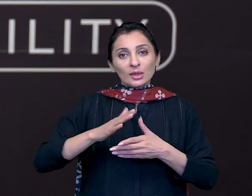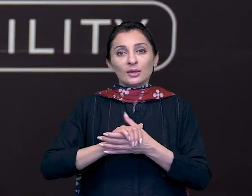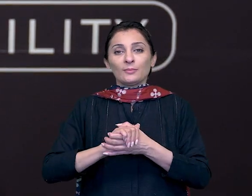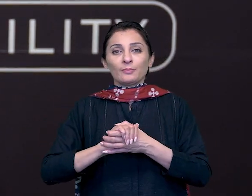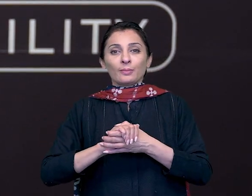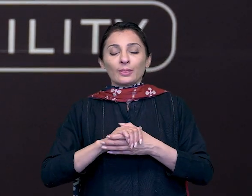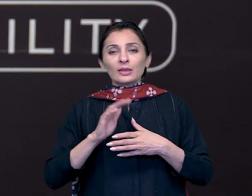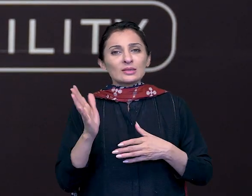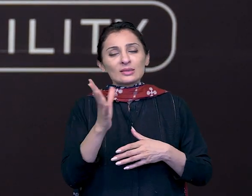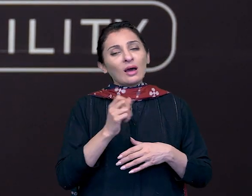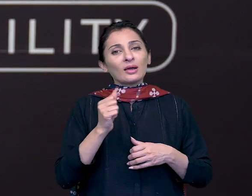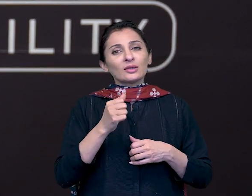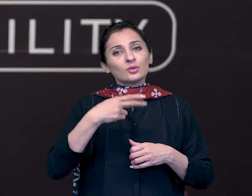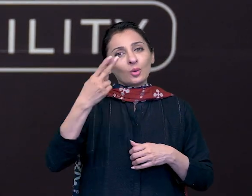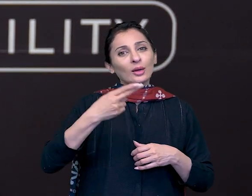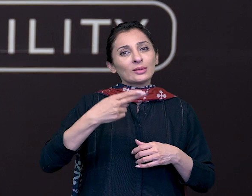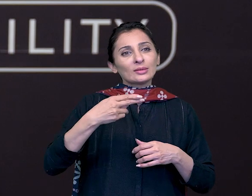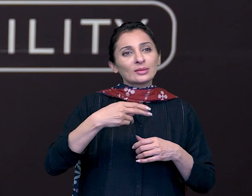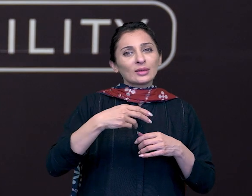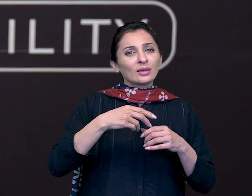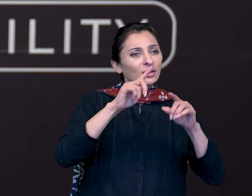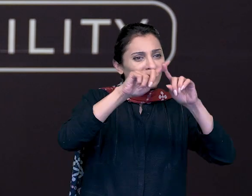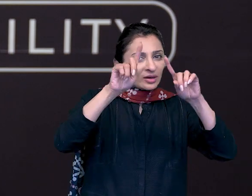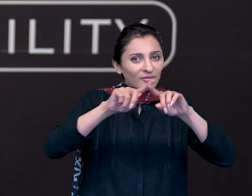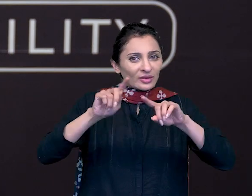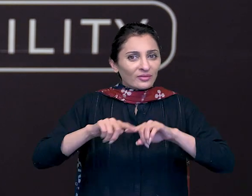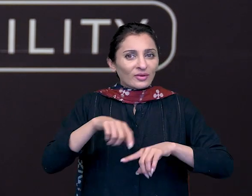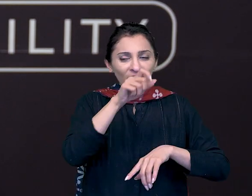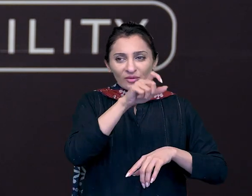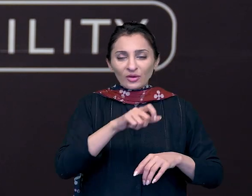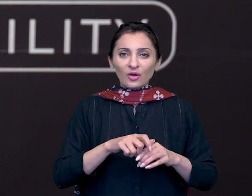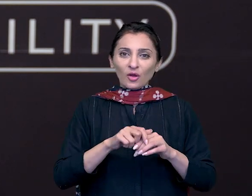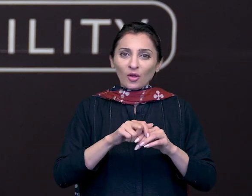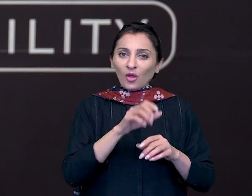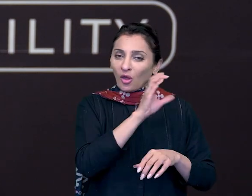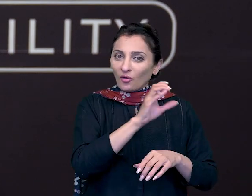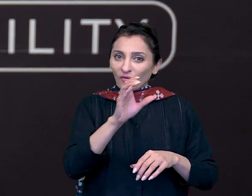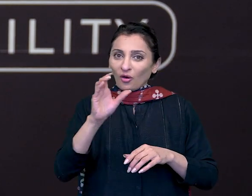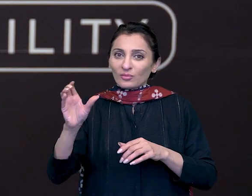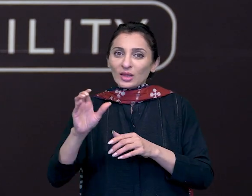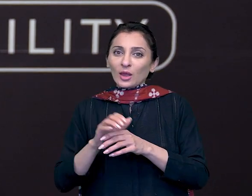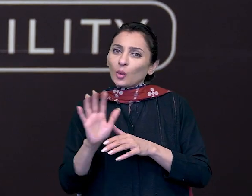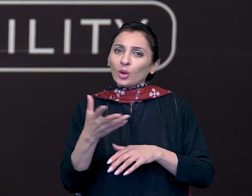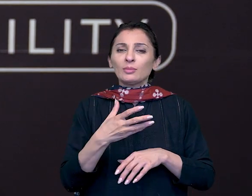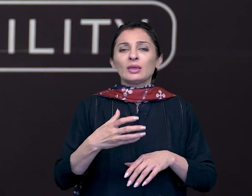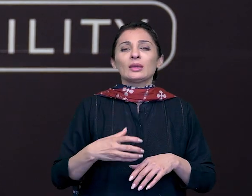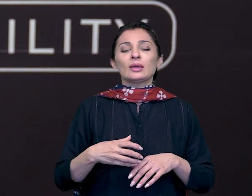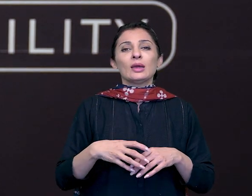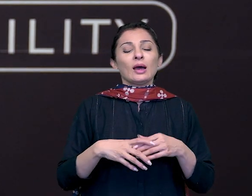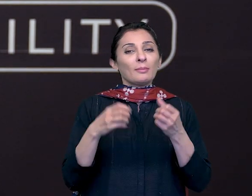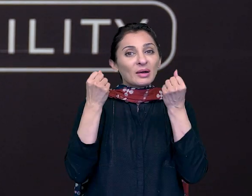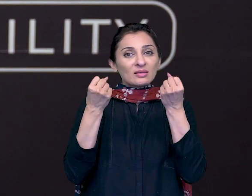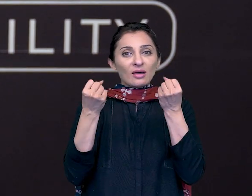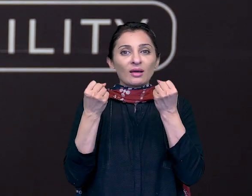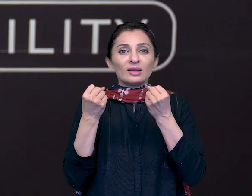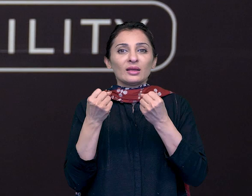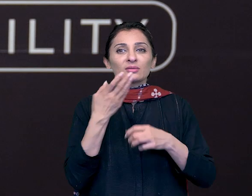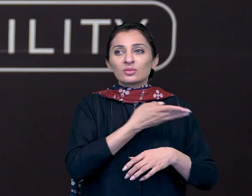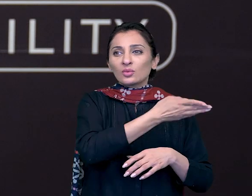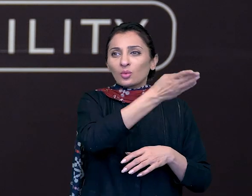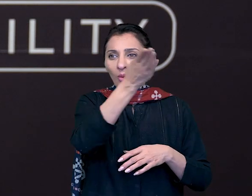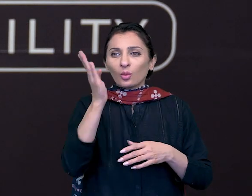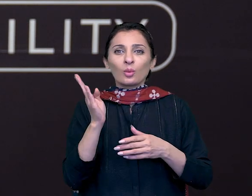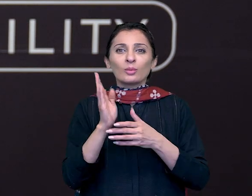artistic problems, sometimes even social problems and even environmental problems. I think it's very important for artists